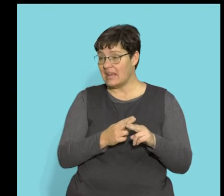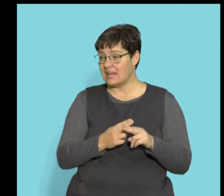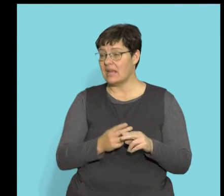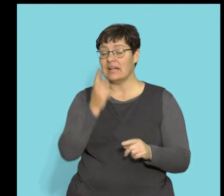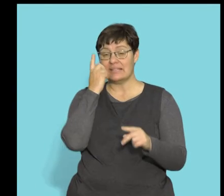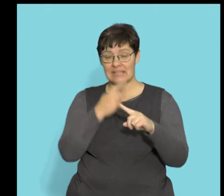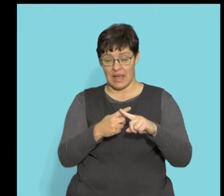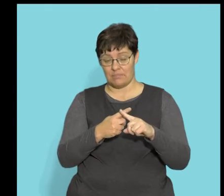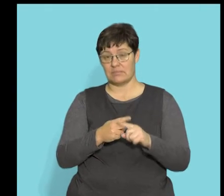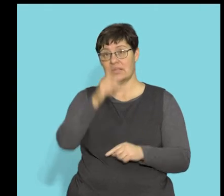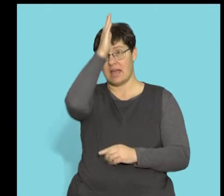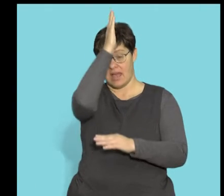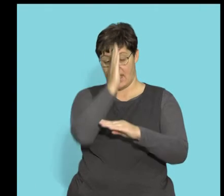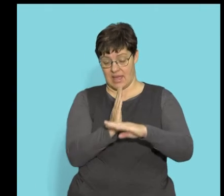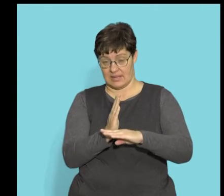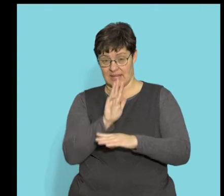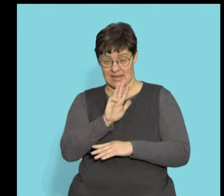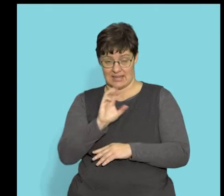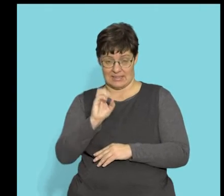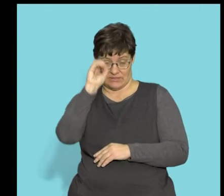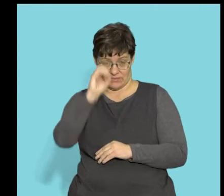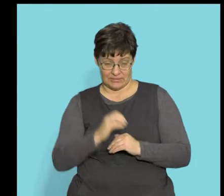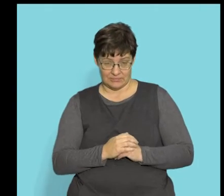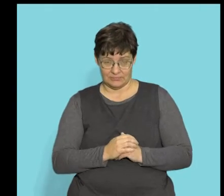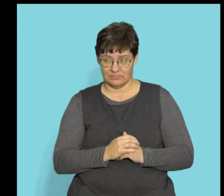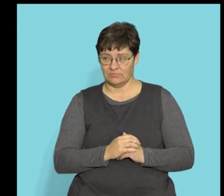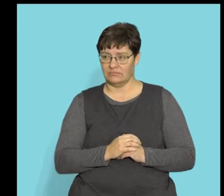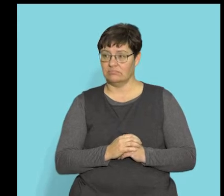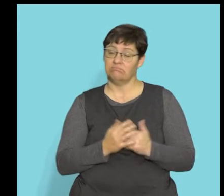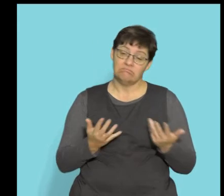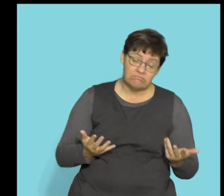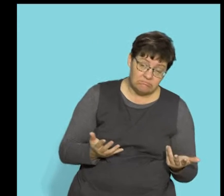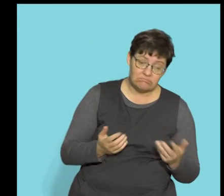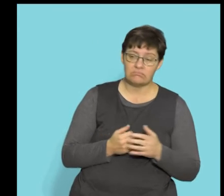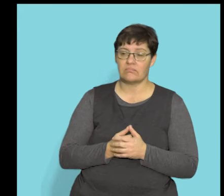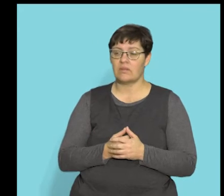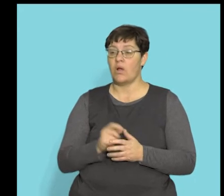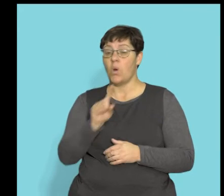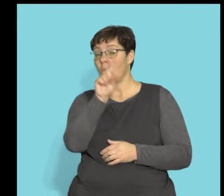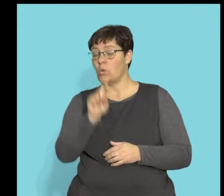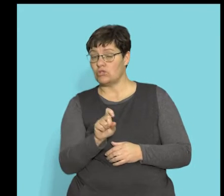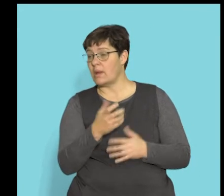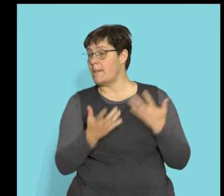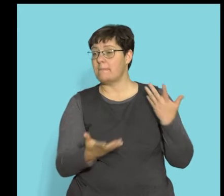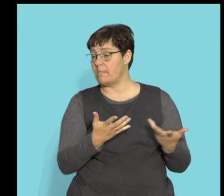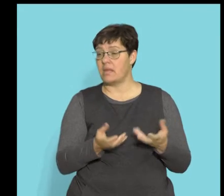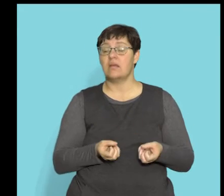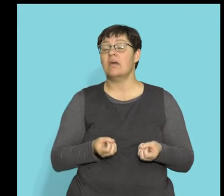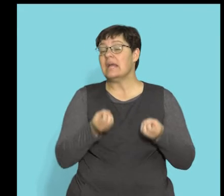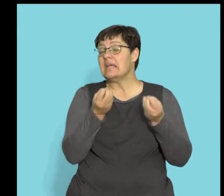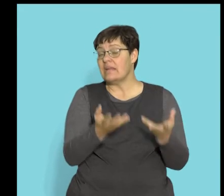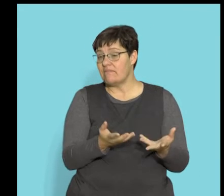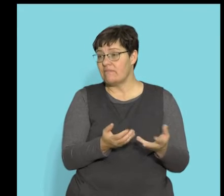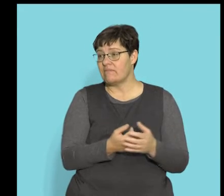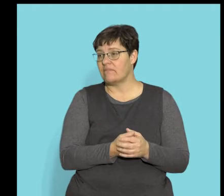multiply it by the perpendicular height. There is a chance that in a question they may provide you